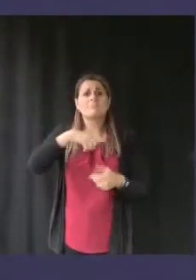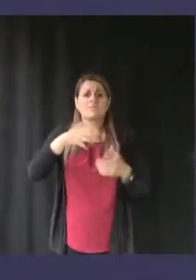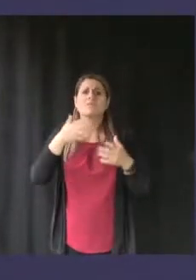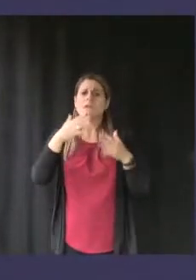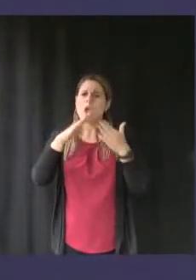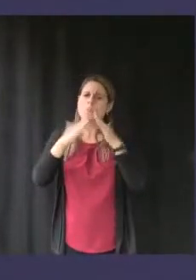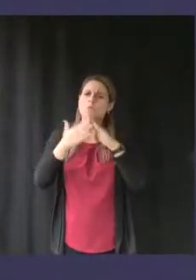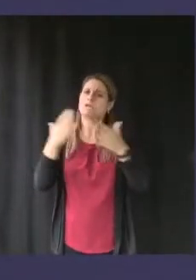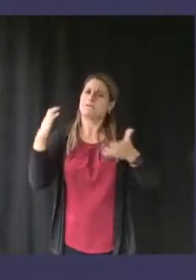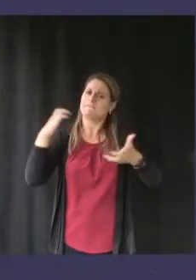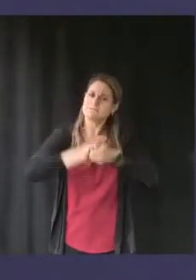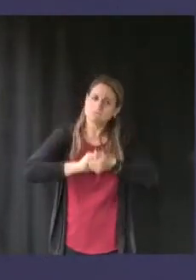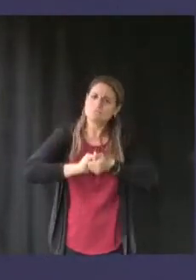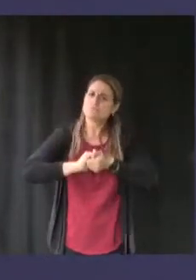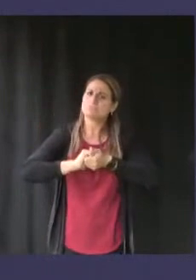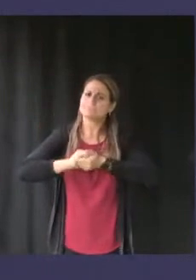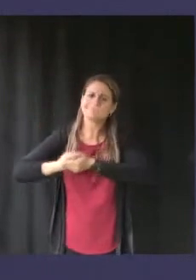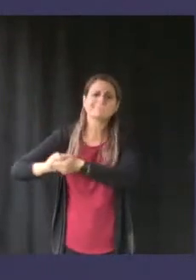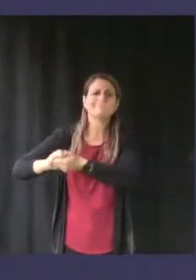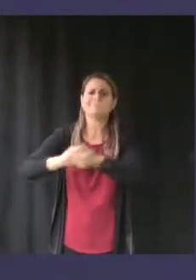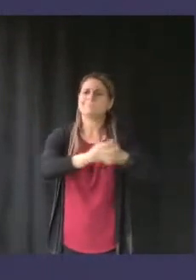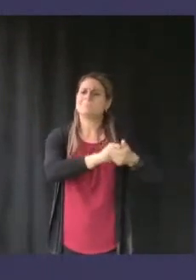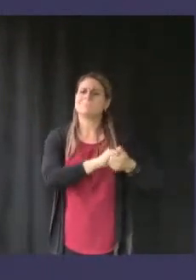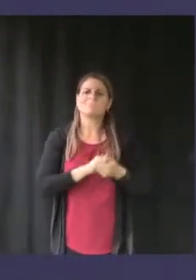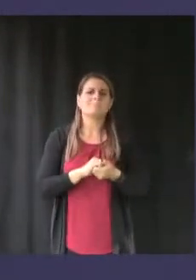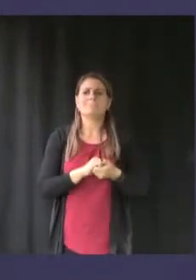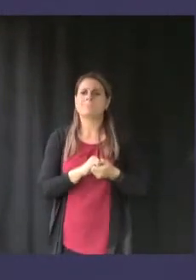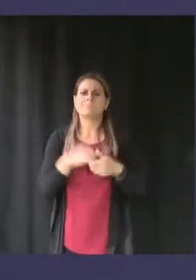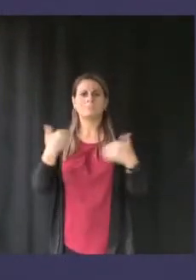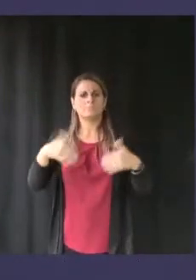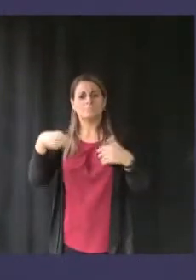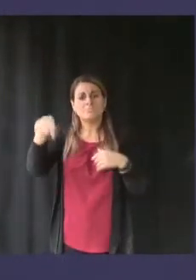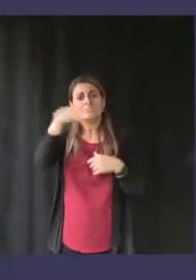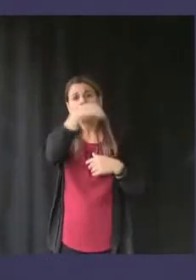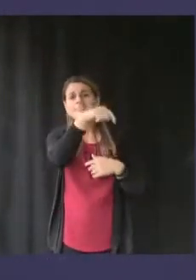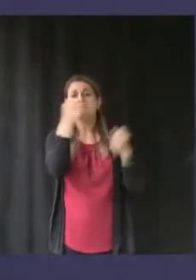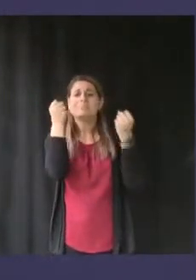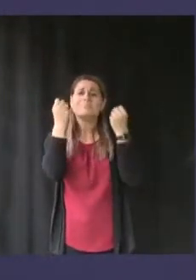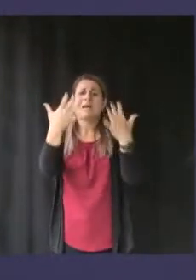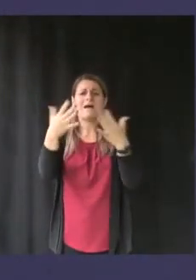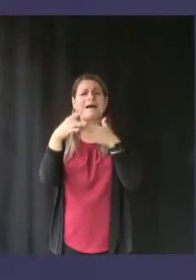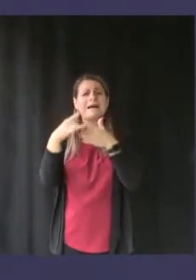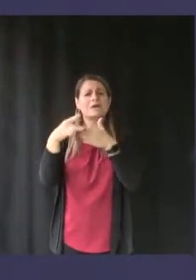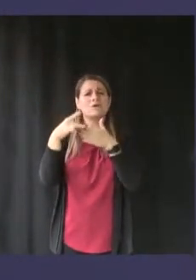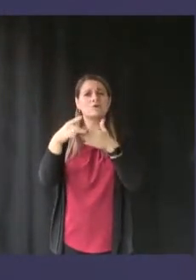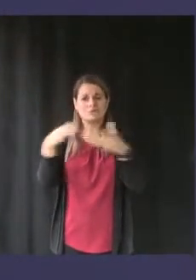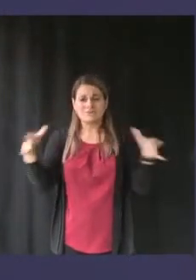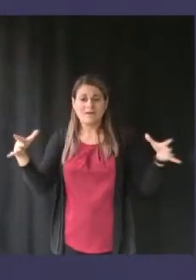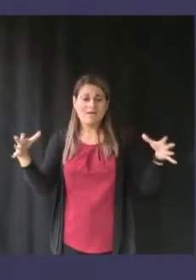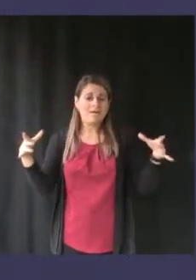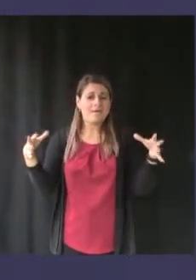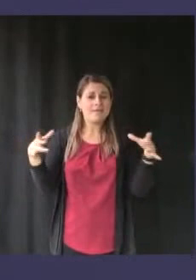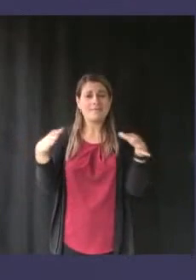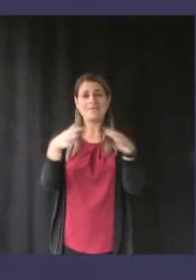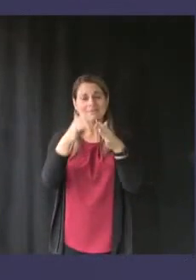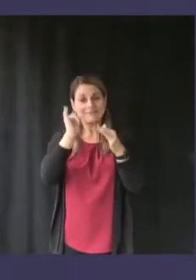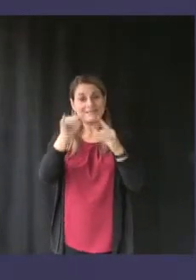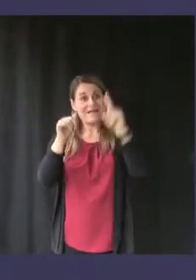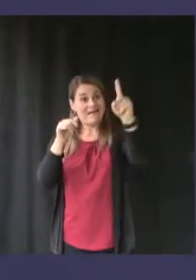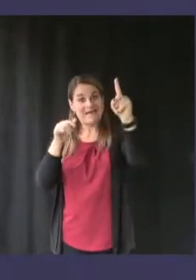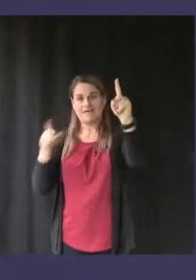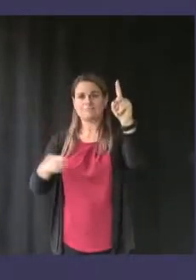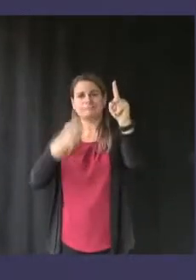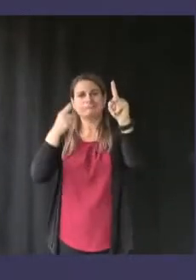we have been very fortunate to have leaders who understand the mission of the university and the Dodd Center and who have provided support